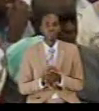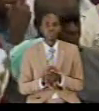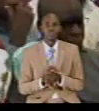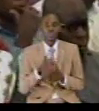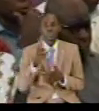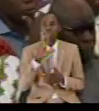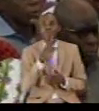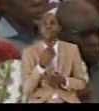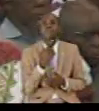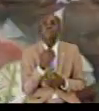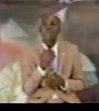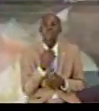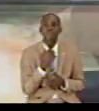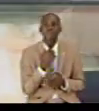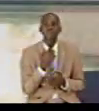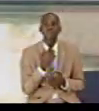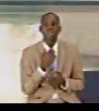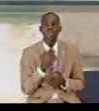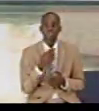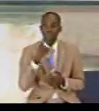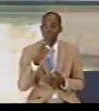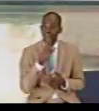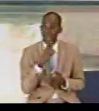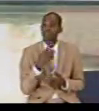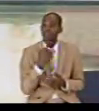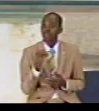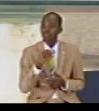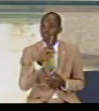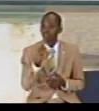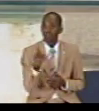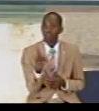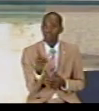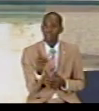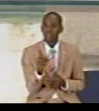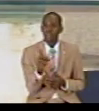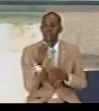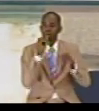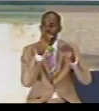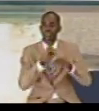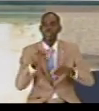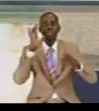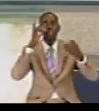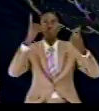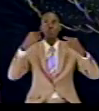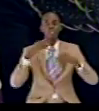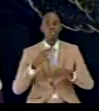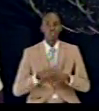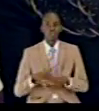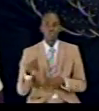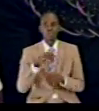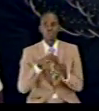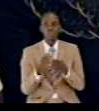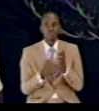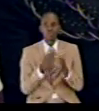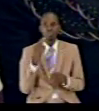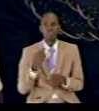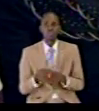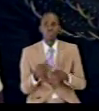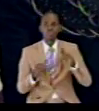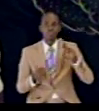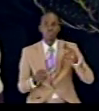thirsty? I said you are thirsty. Blessings will come. Revelation